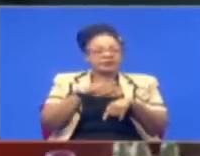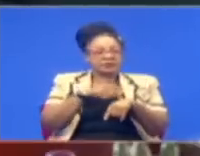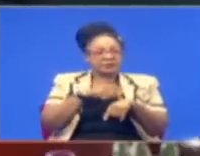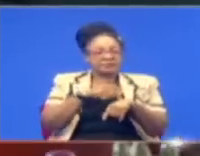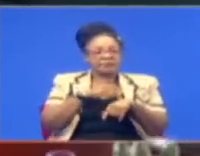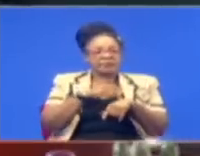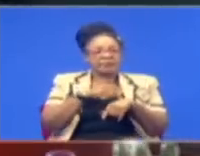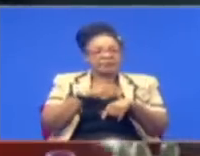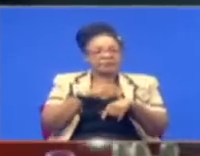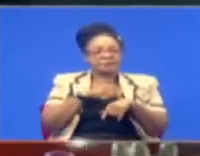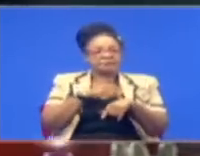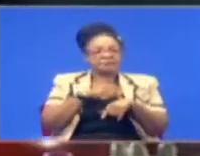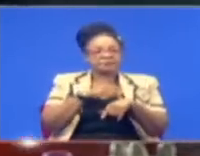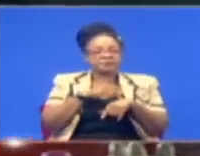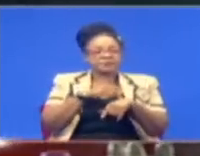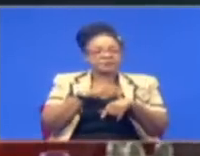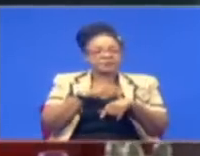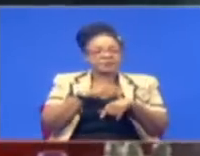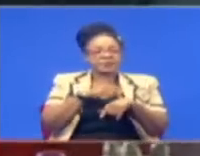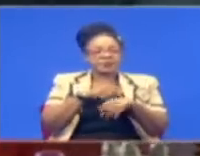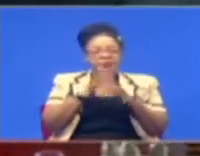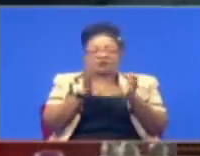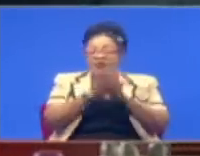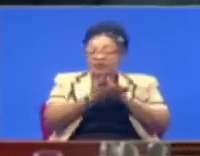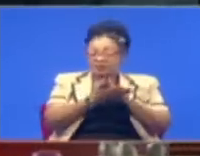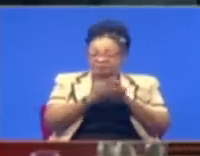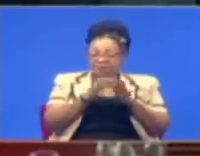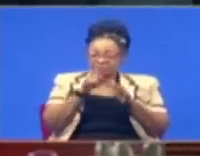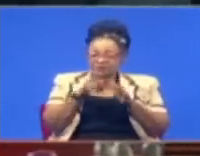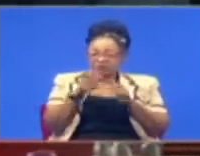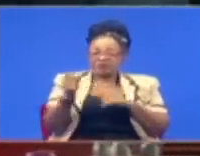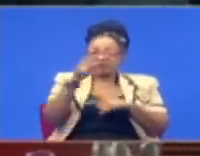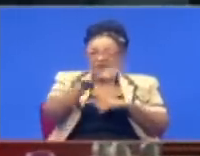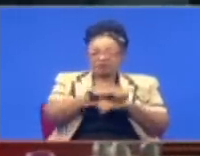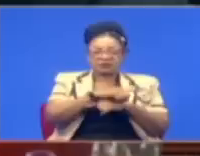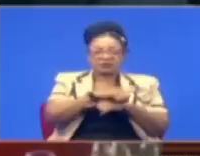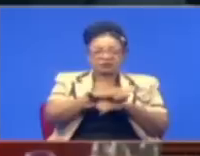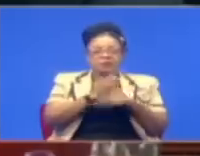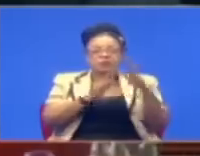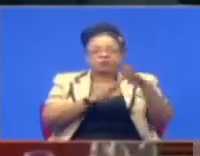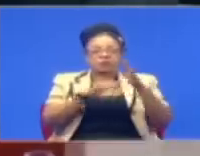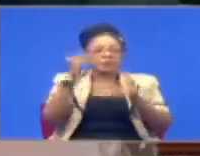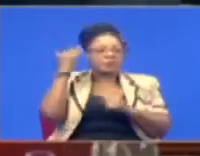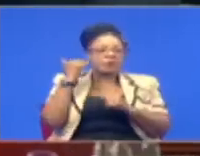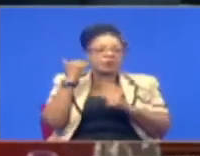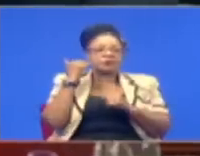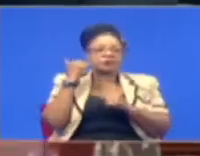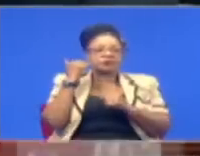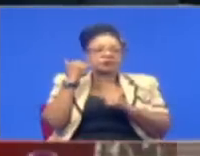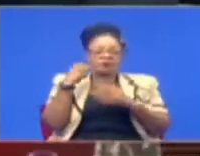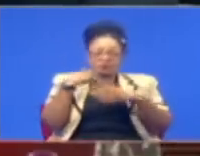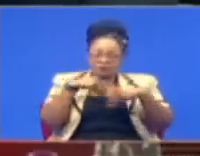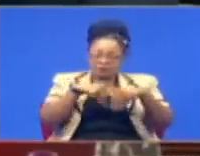of filing this, you have Supreme Court, per